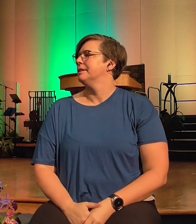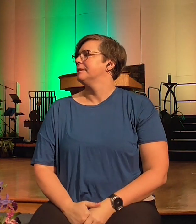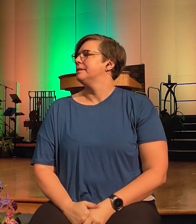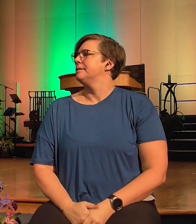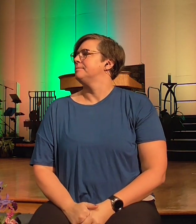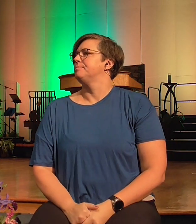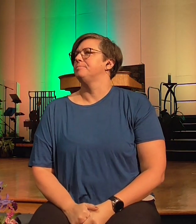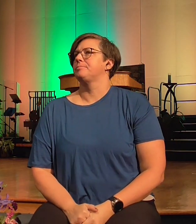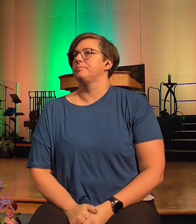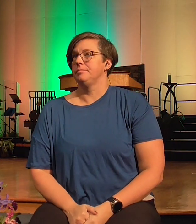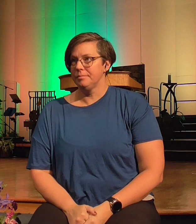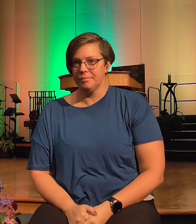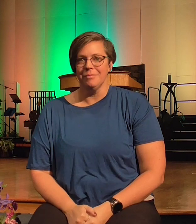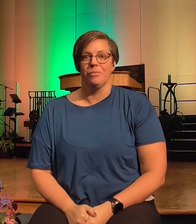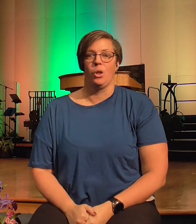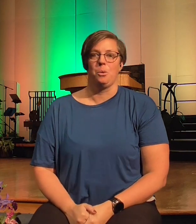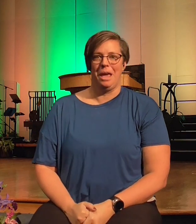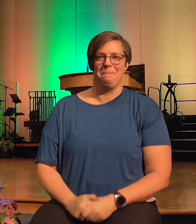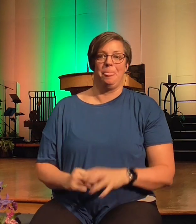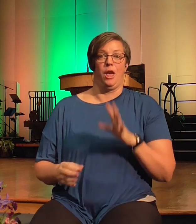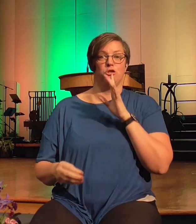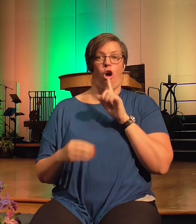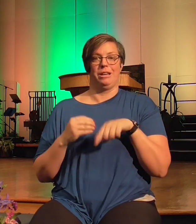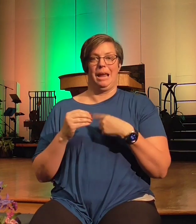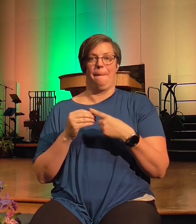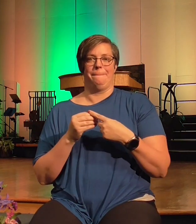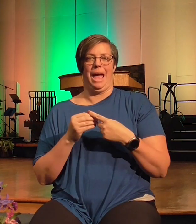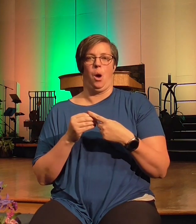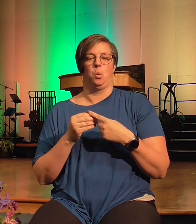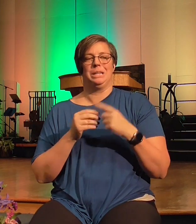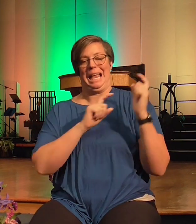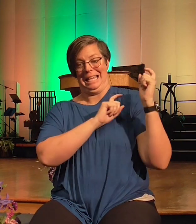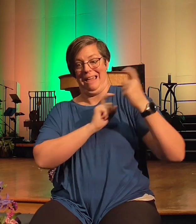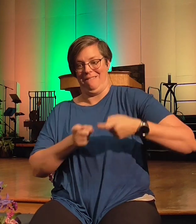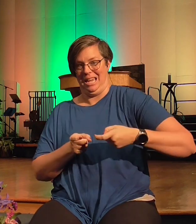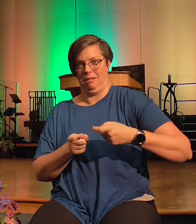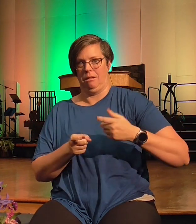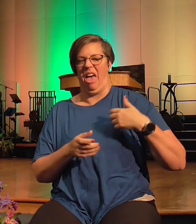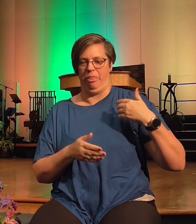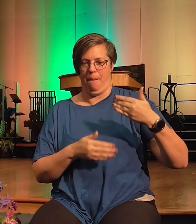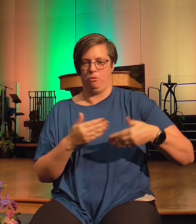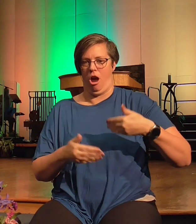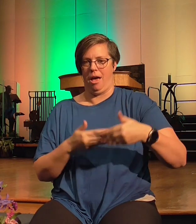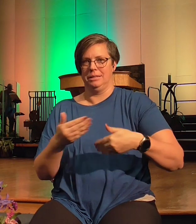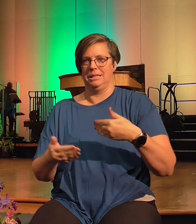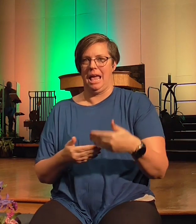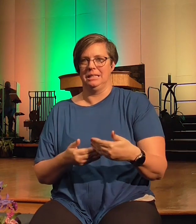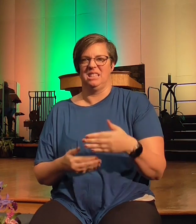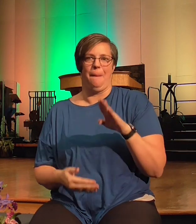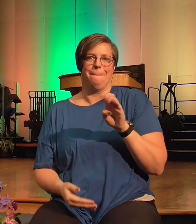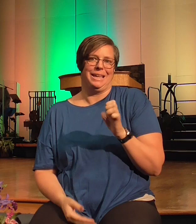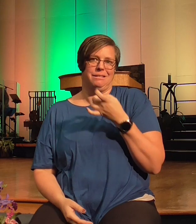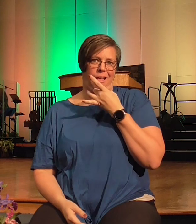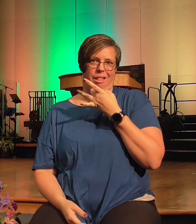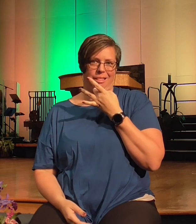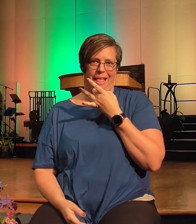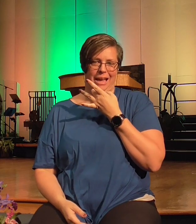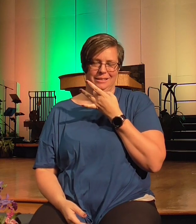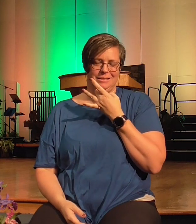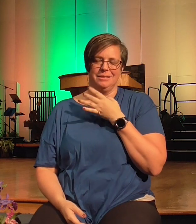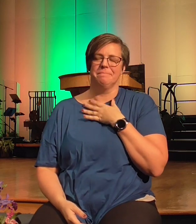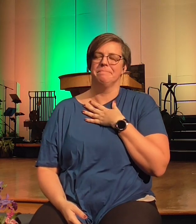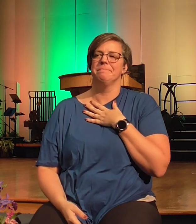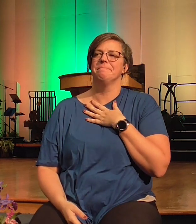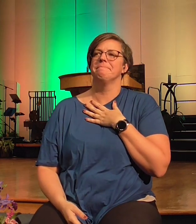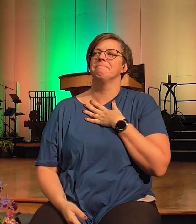We're talking about giving and that opportunity to, in that process, be a light on behalf of other beings. And